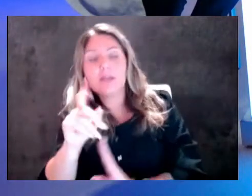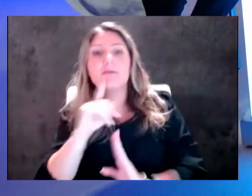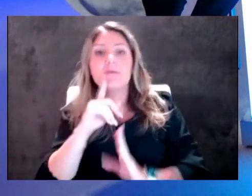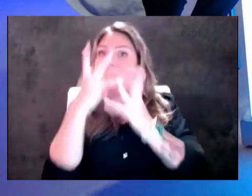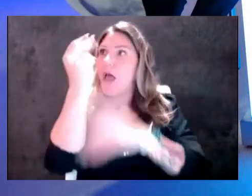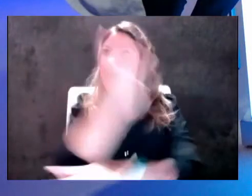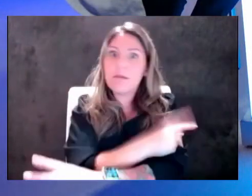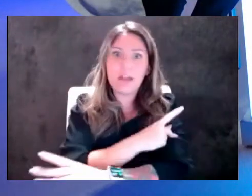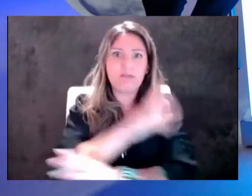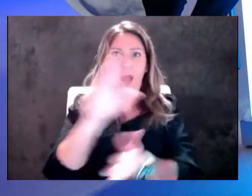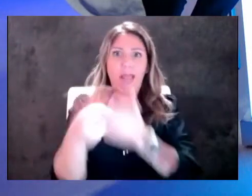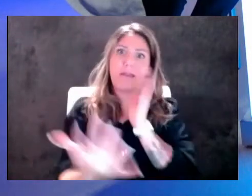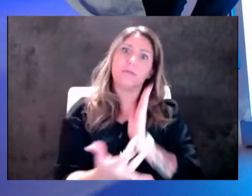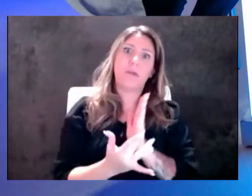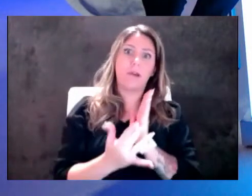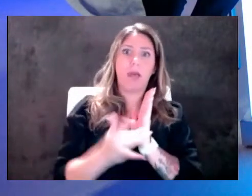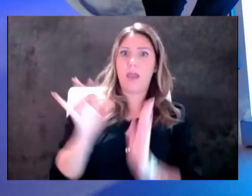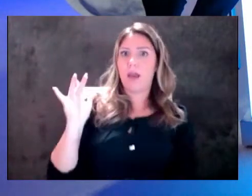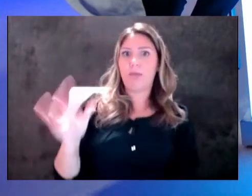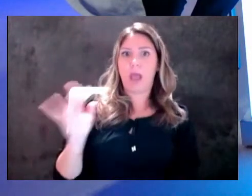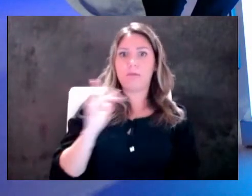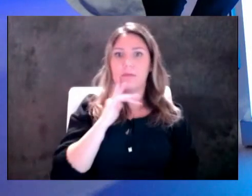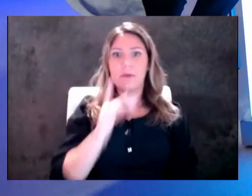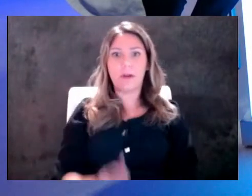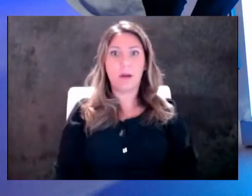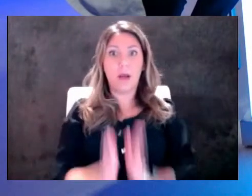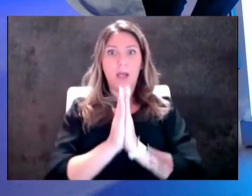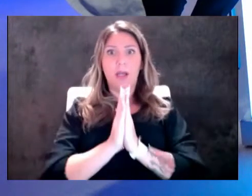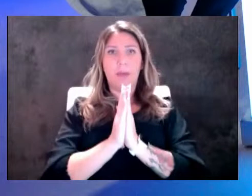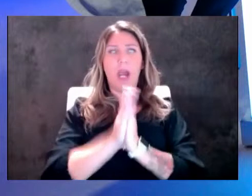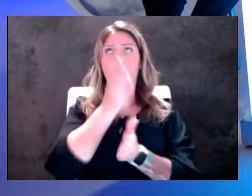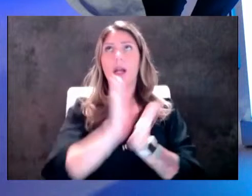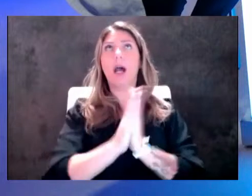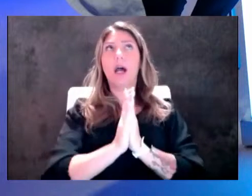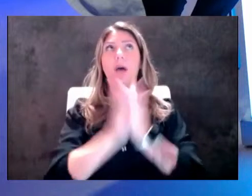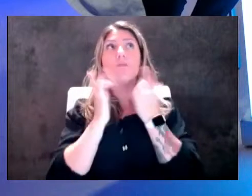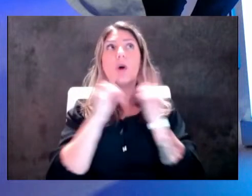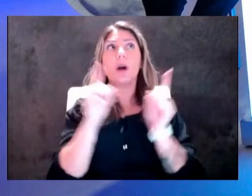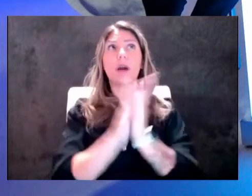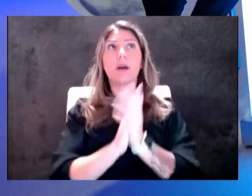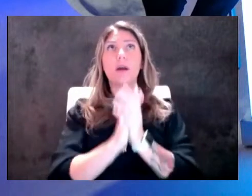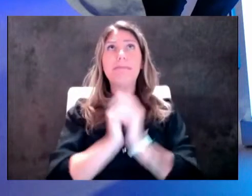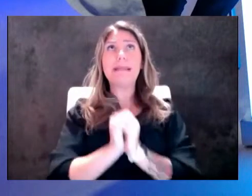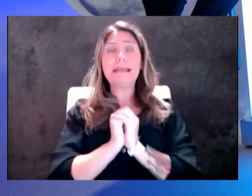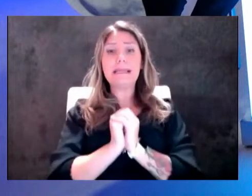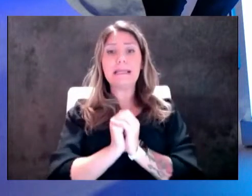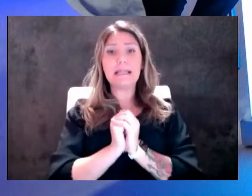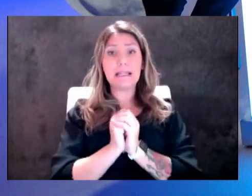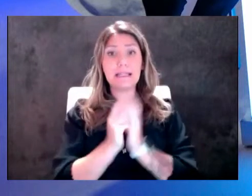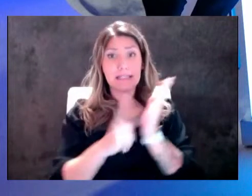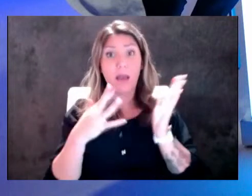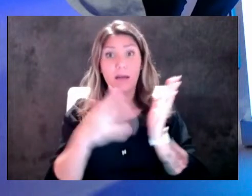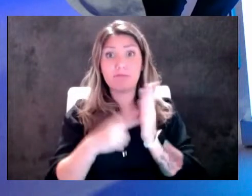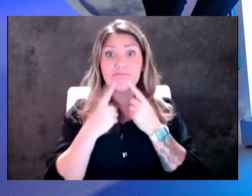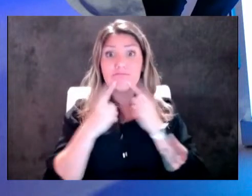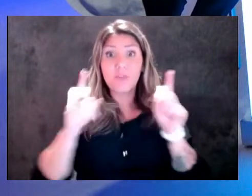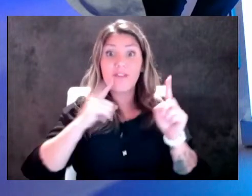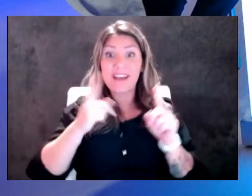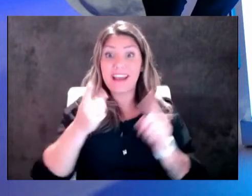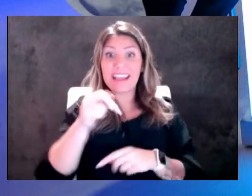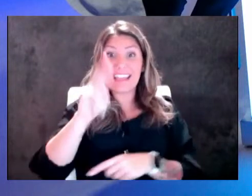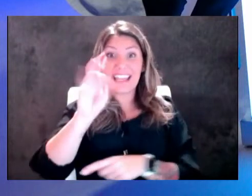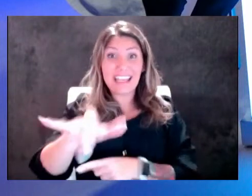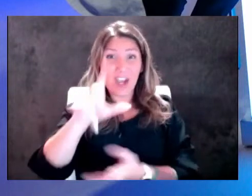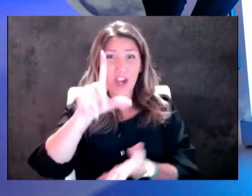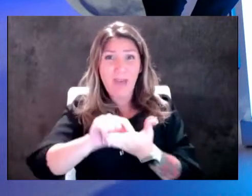and stuff like that. You'd hit the button, and you just think, okay, I pray God, please make it work, please make it work. And sometimes it worked. Yeah. And Gary actually published a lot. We